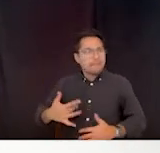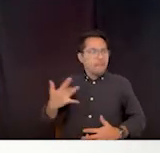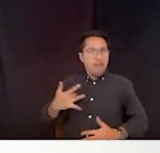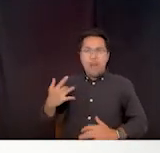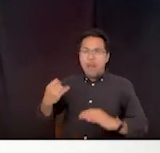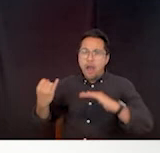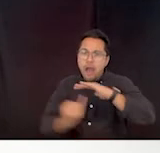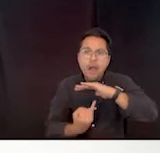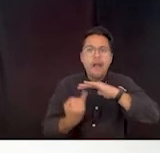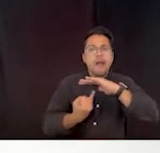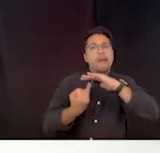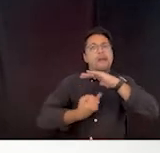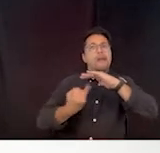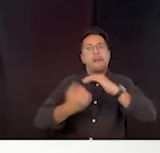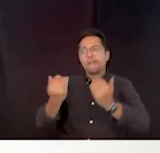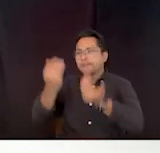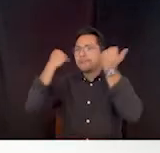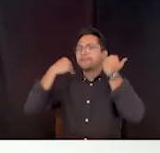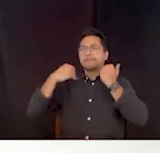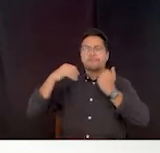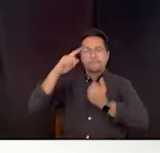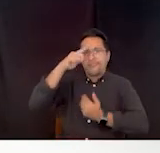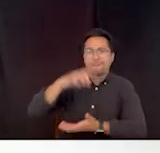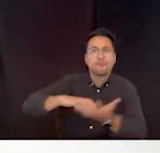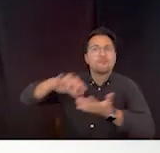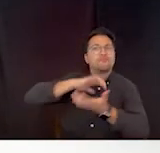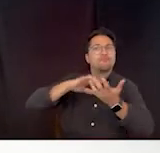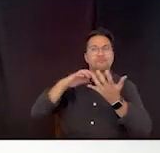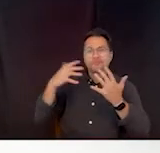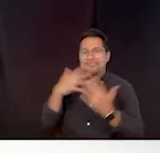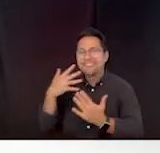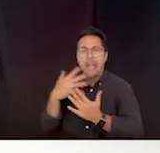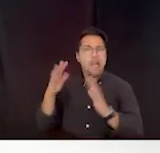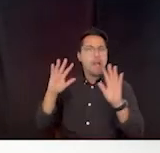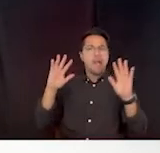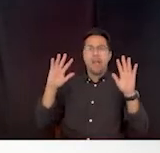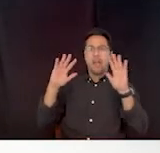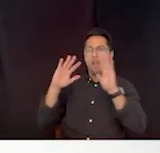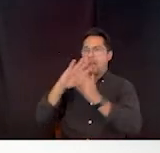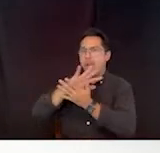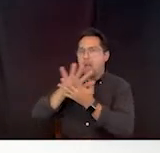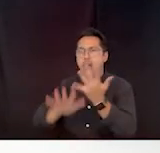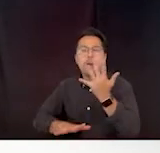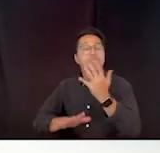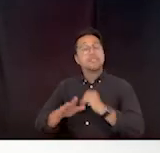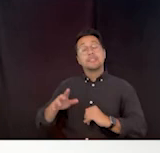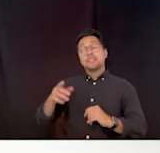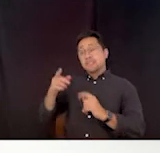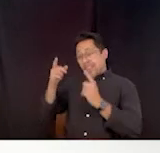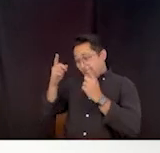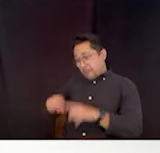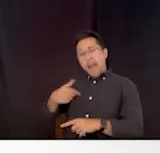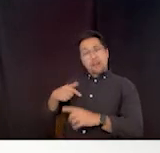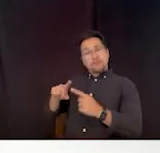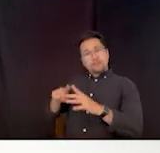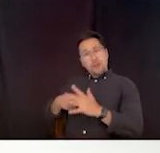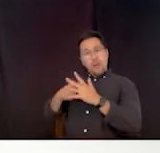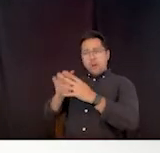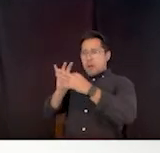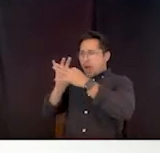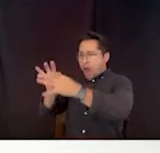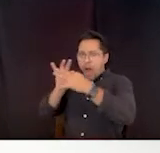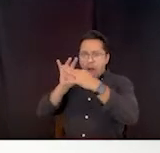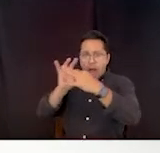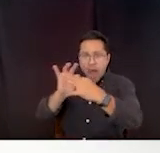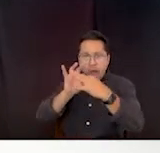and overwhelmed and confused and scared and all the things. And it was when I started building friendships with other people that